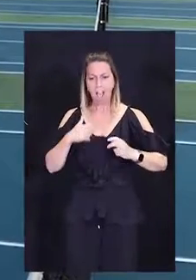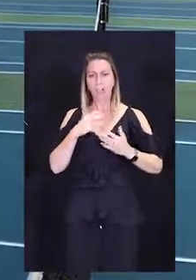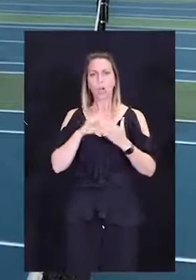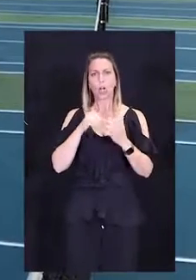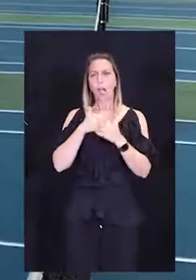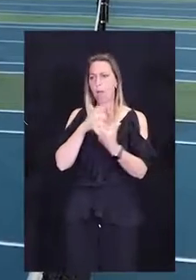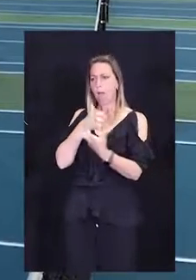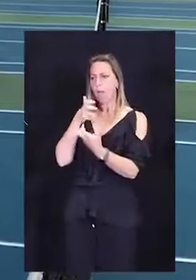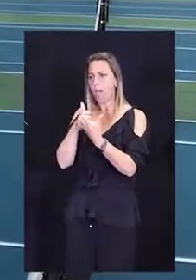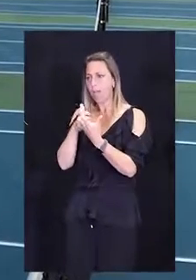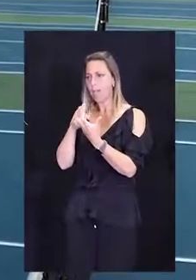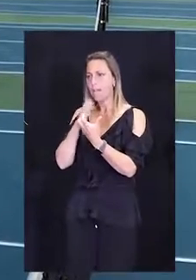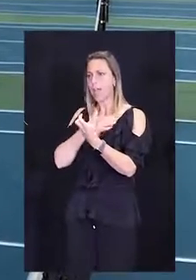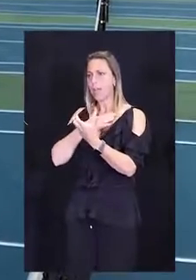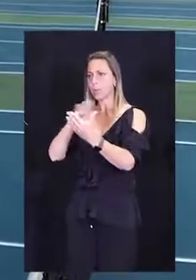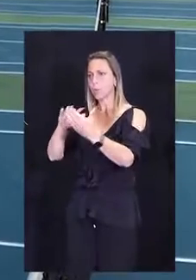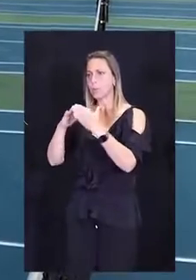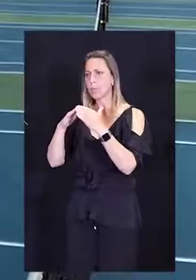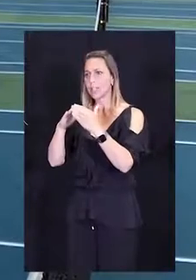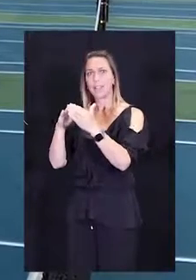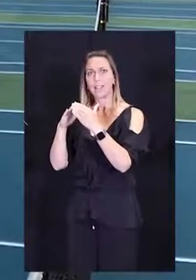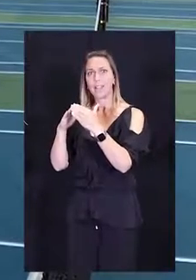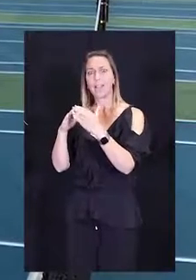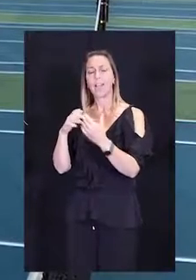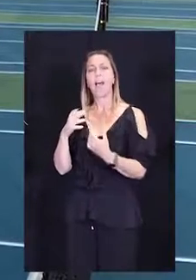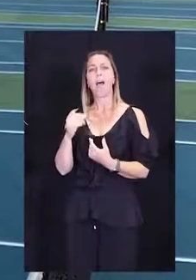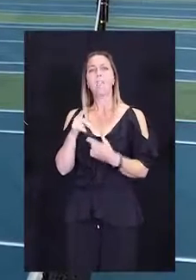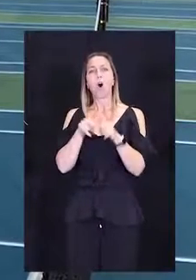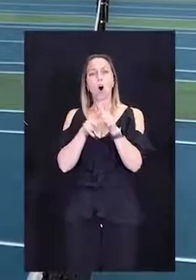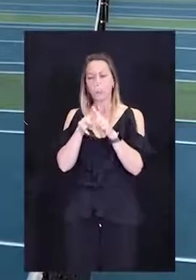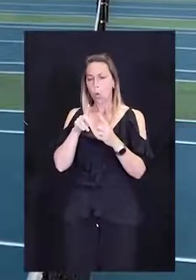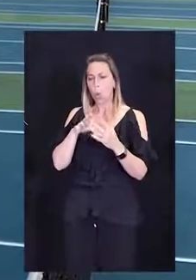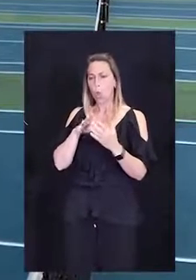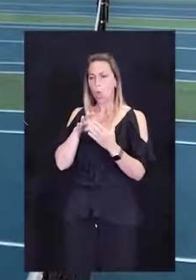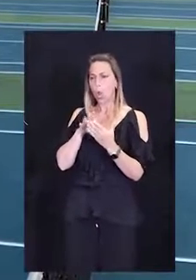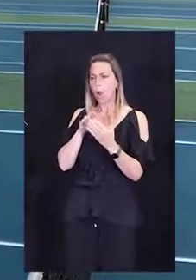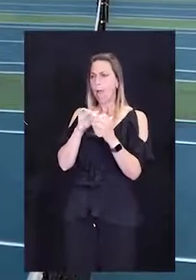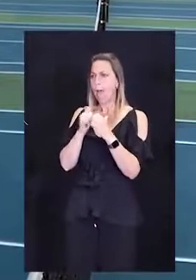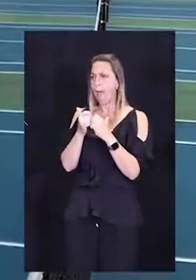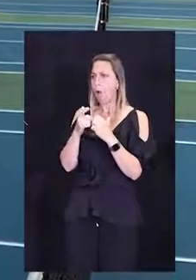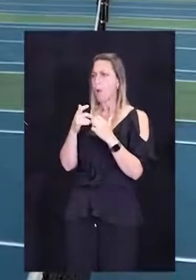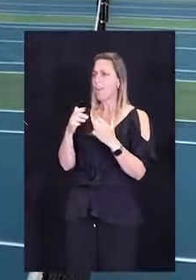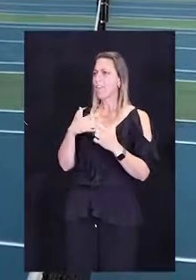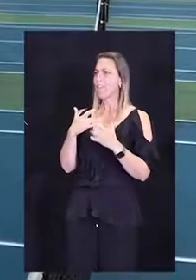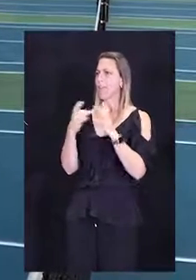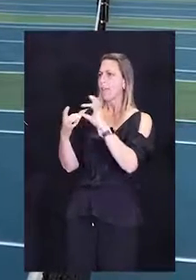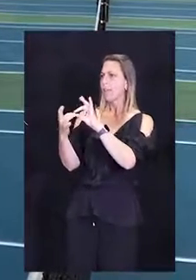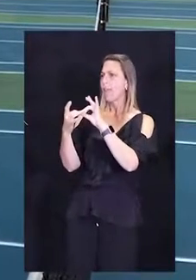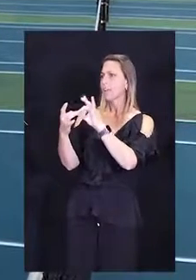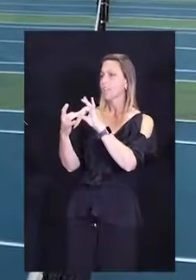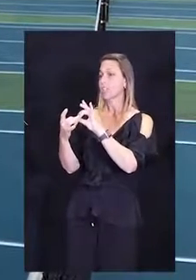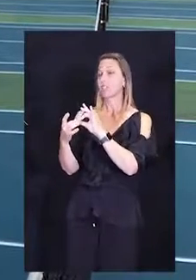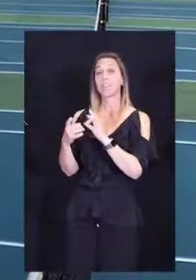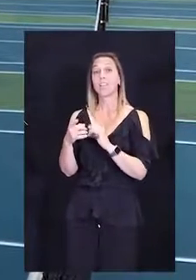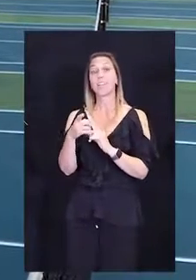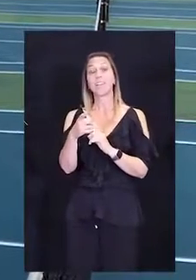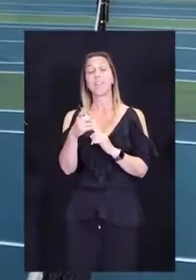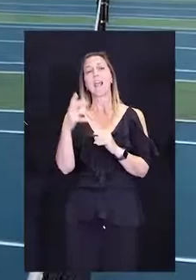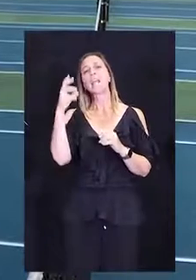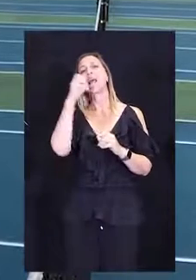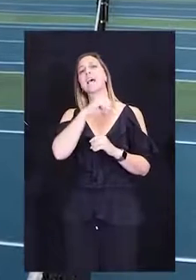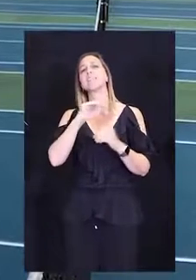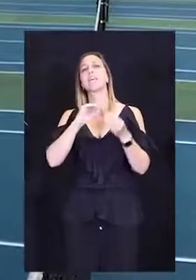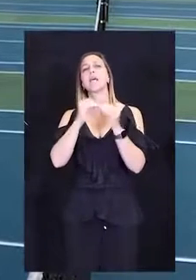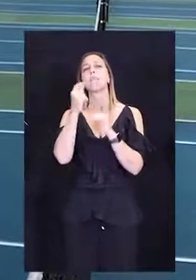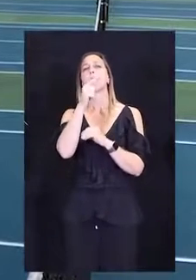larger community. We have taken this time to learn how we can be together despite physical separation. Can anybody guess the number one